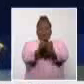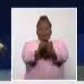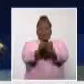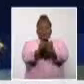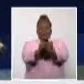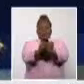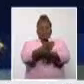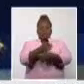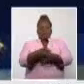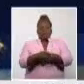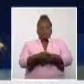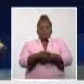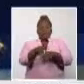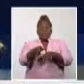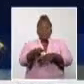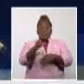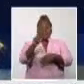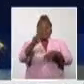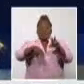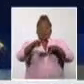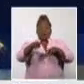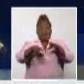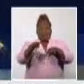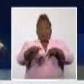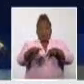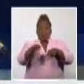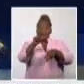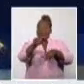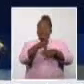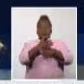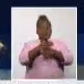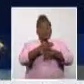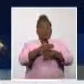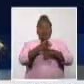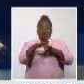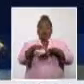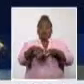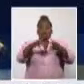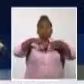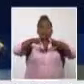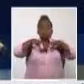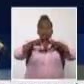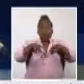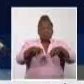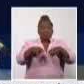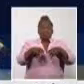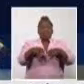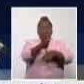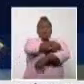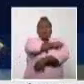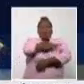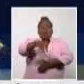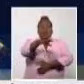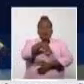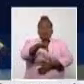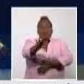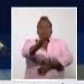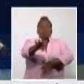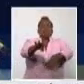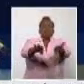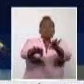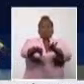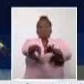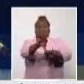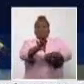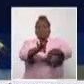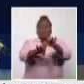people in our country have been contacts of previously confirmed cases. Yesterday, in 5 cases, the